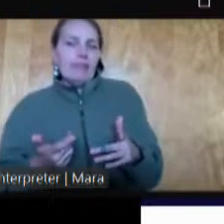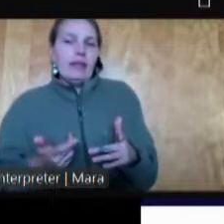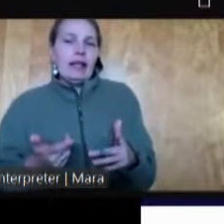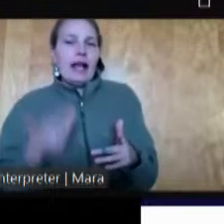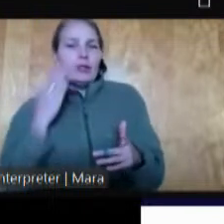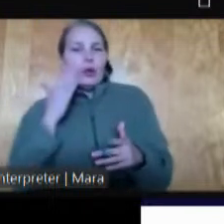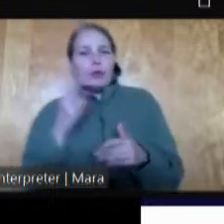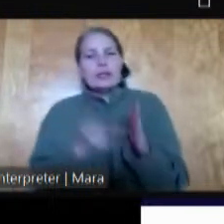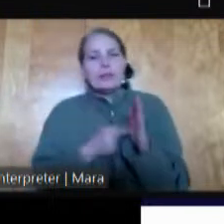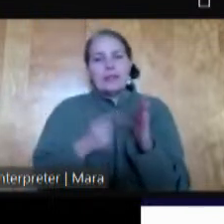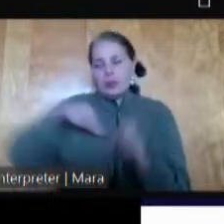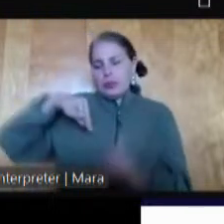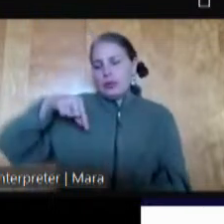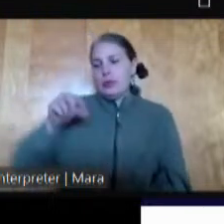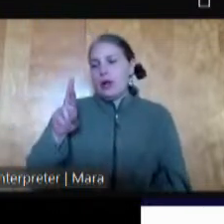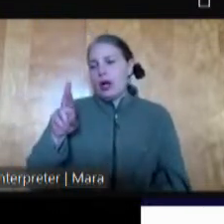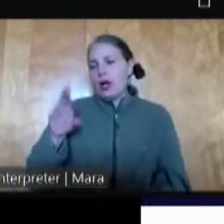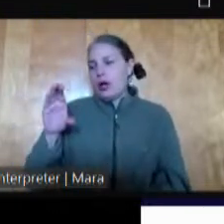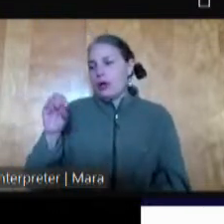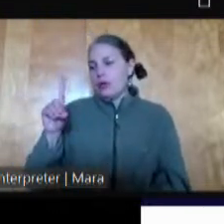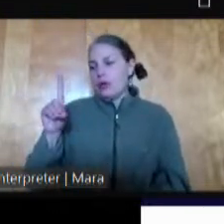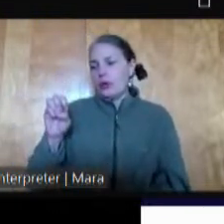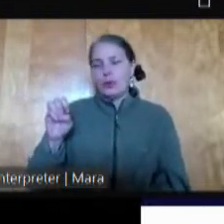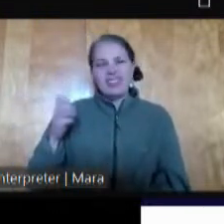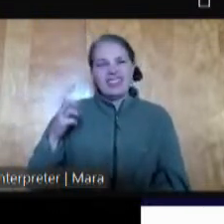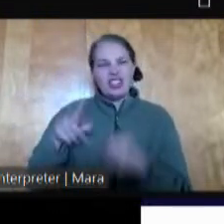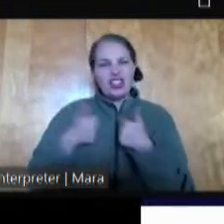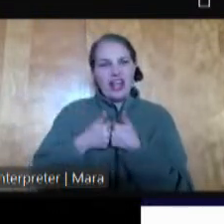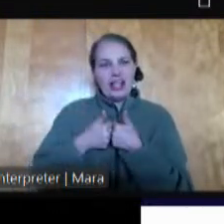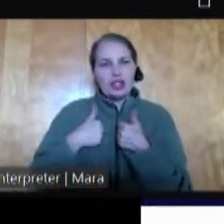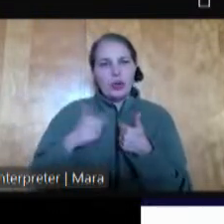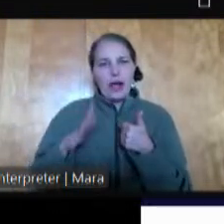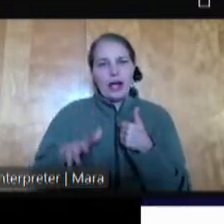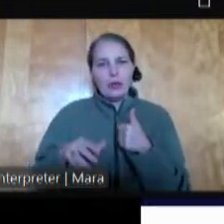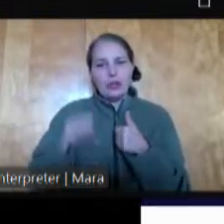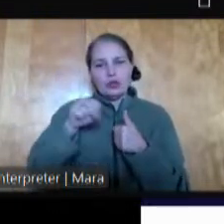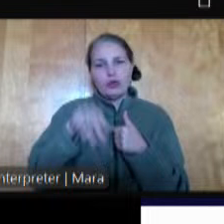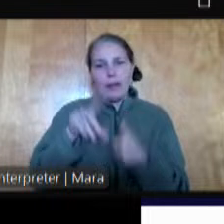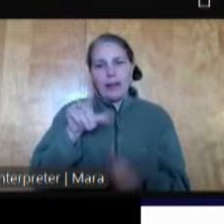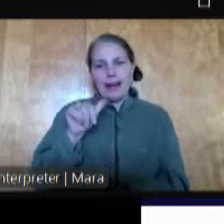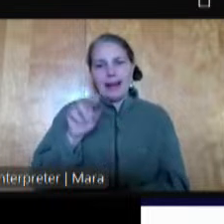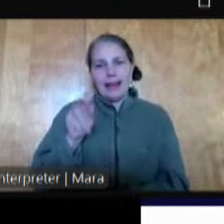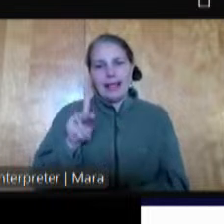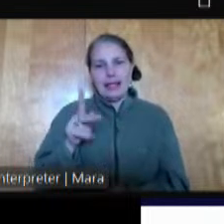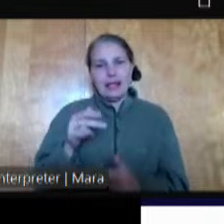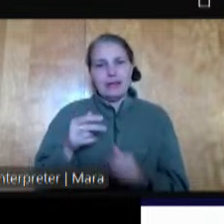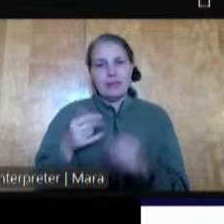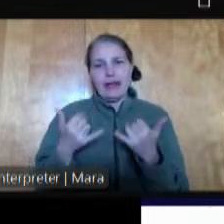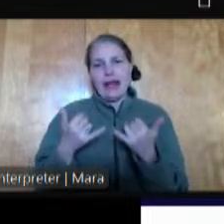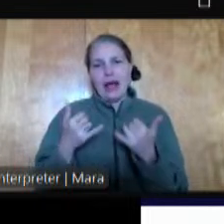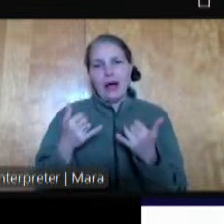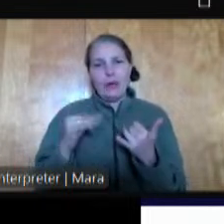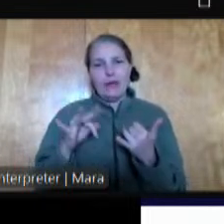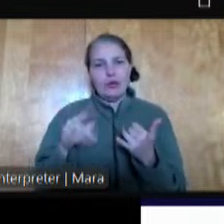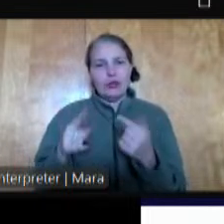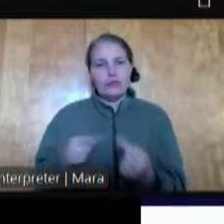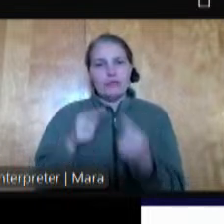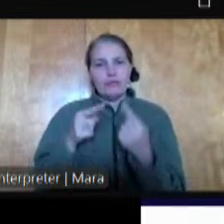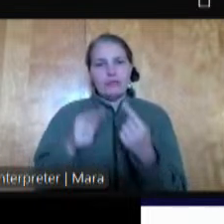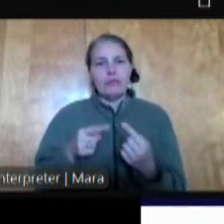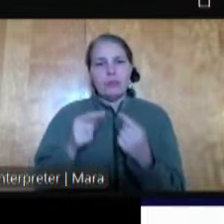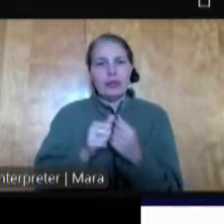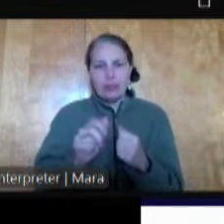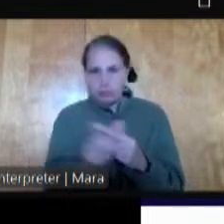can be challenging depending on if you're joining from your phone. So I will drop links to register in the chat as well for anyone who might be having trouble with the QR codes